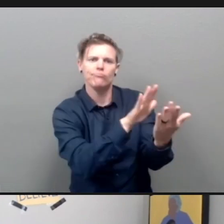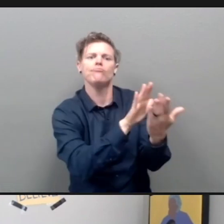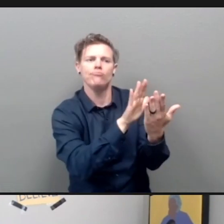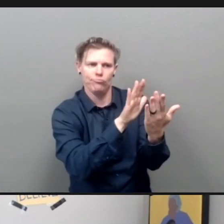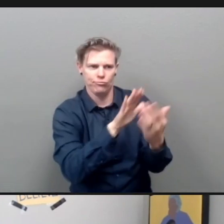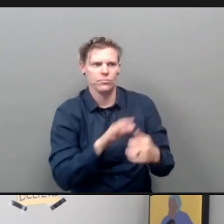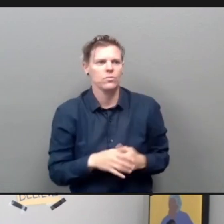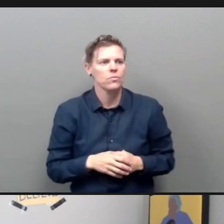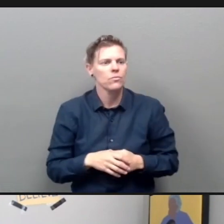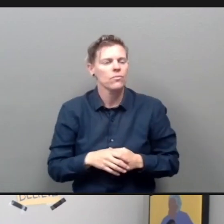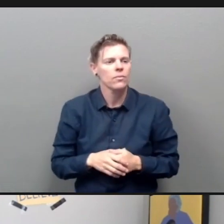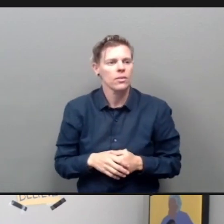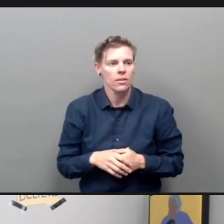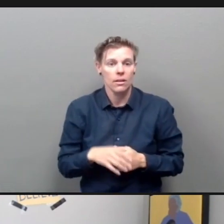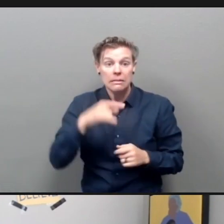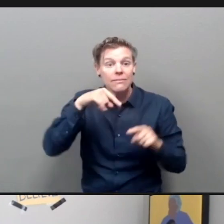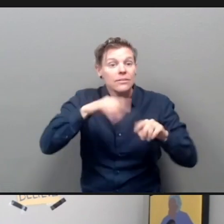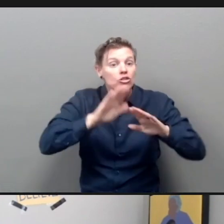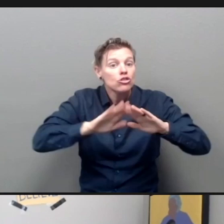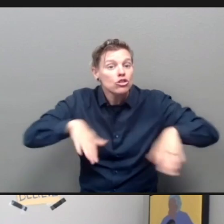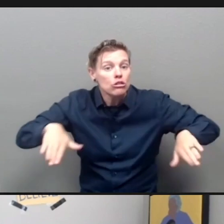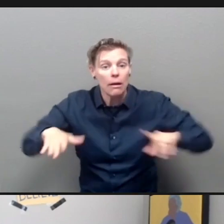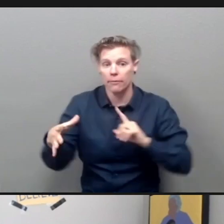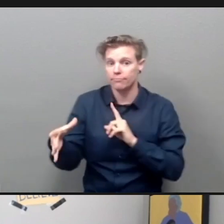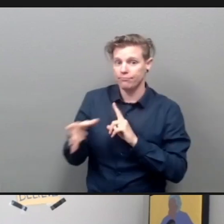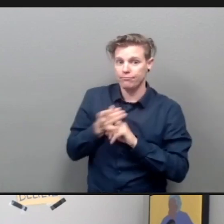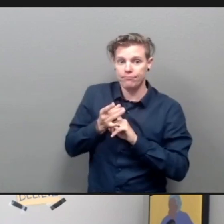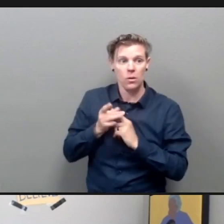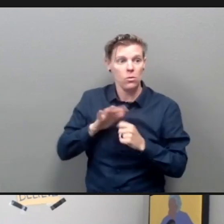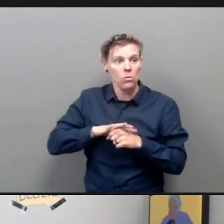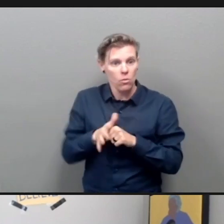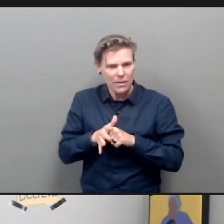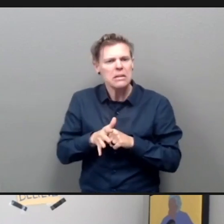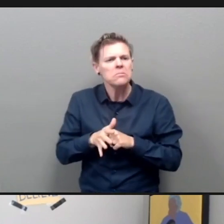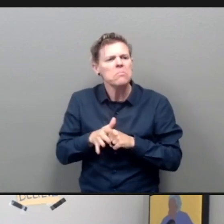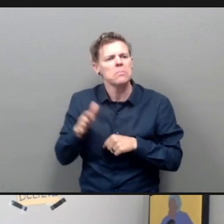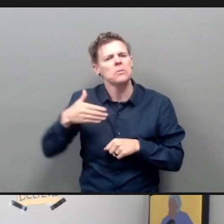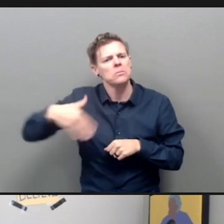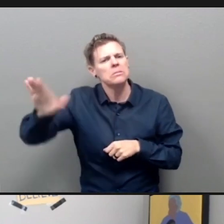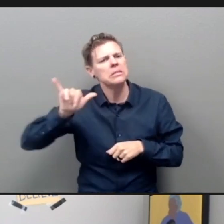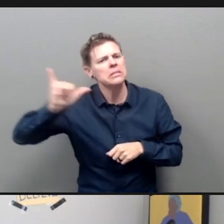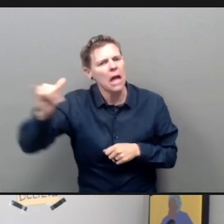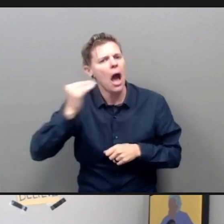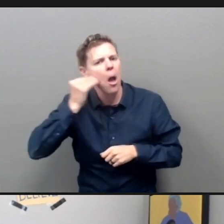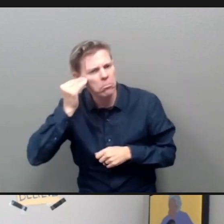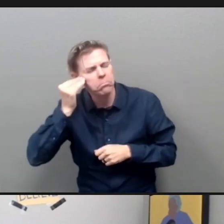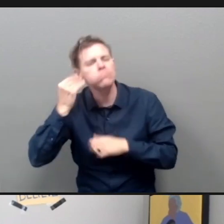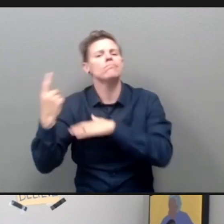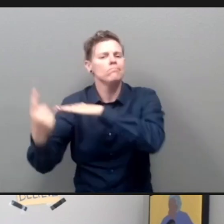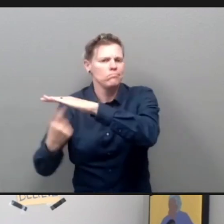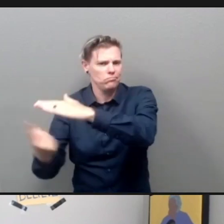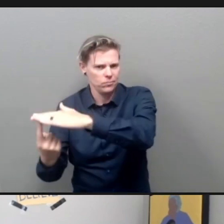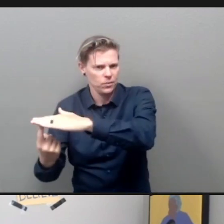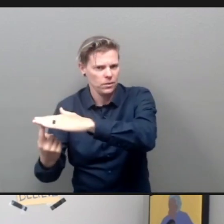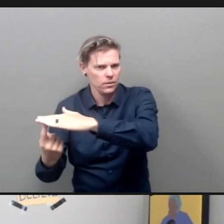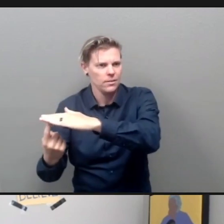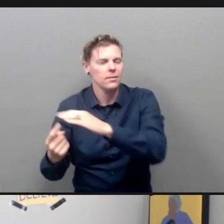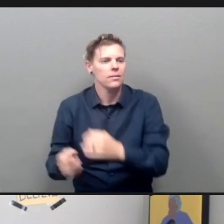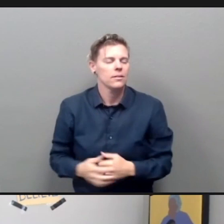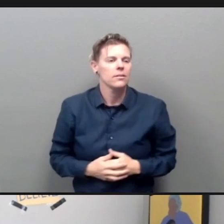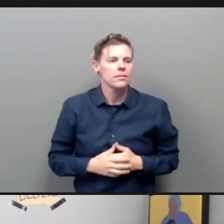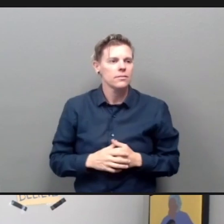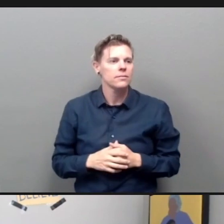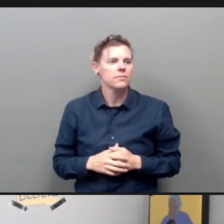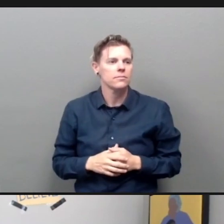for 10 days. We're just talking about contacts of kids who've been COVID positive. and contacts of kids in school who've been COVID positive.